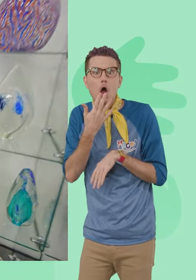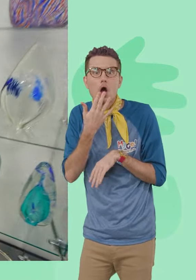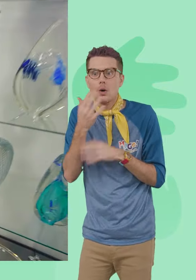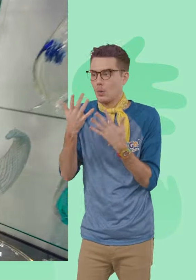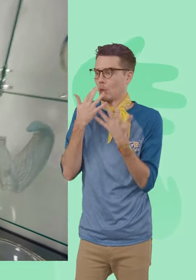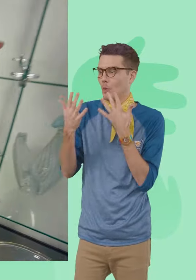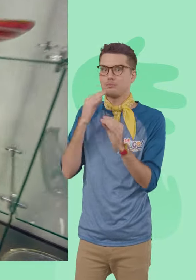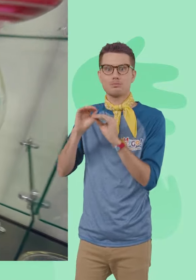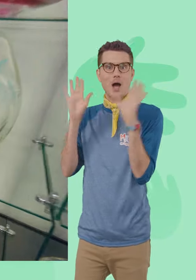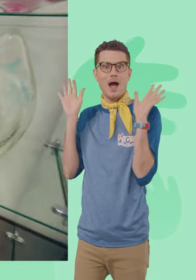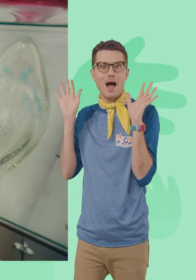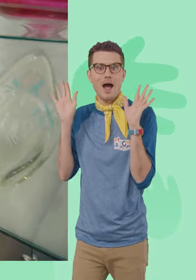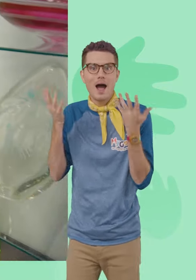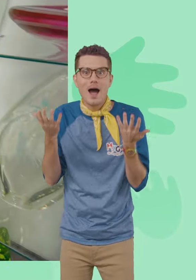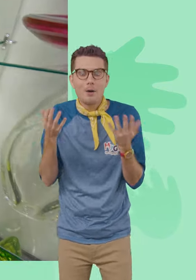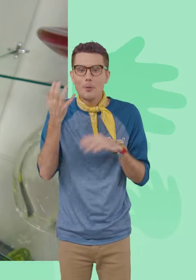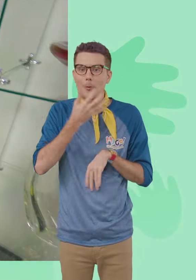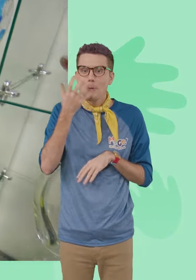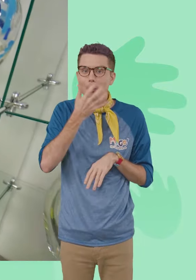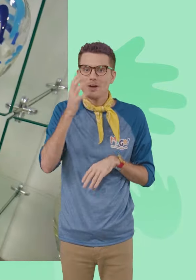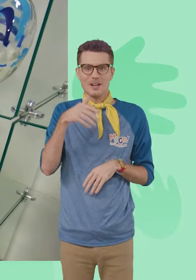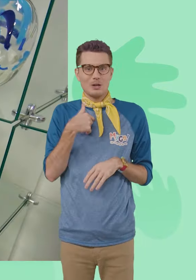Wow, look how brightly colored this is.